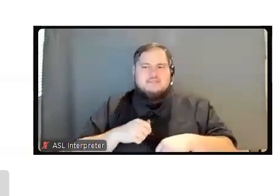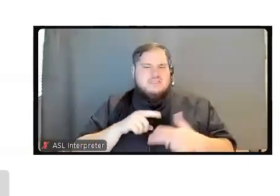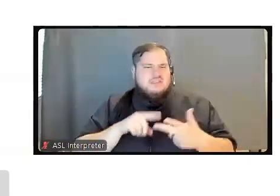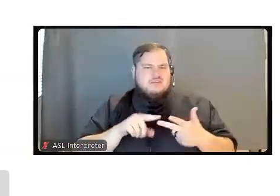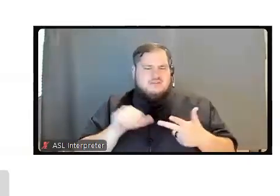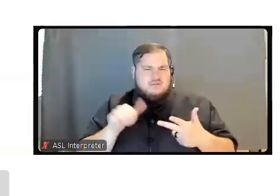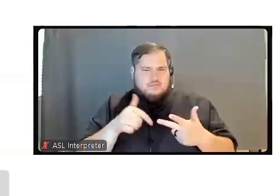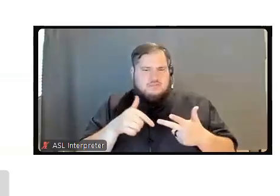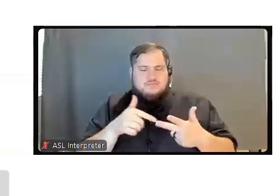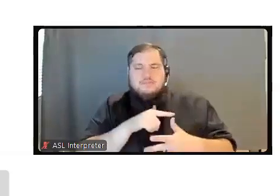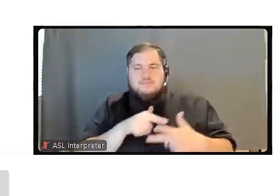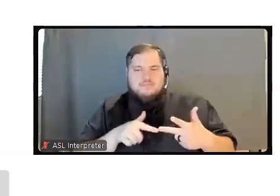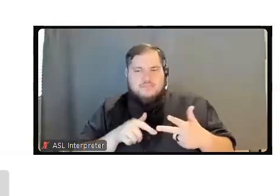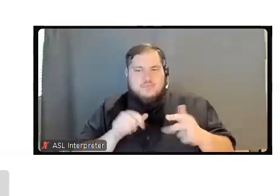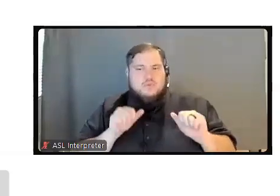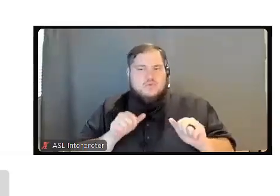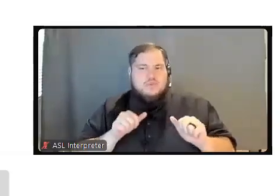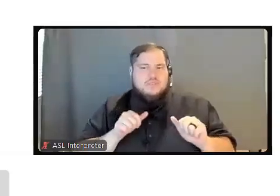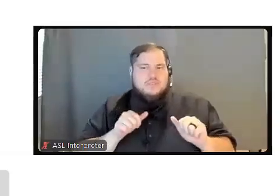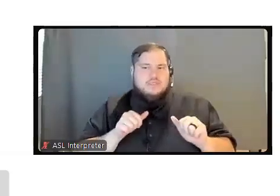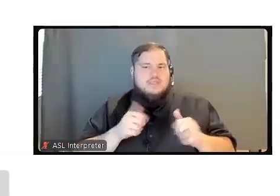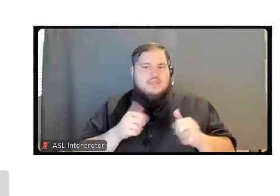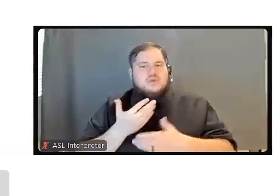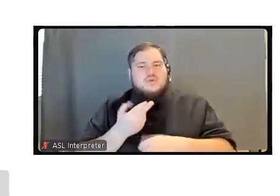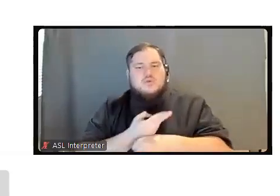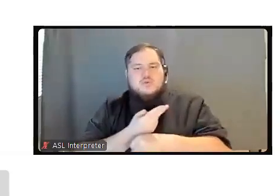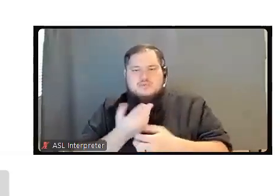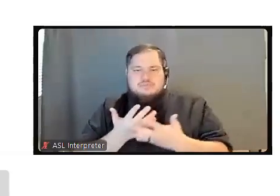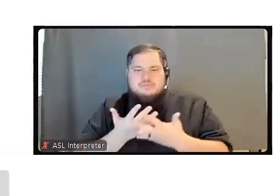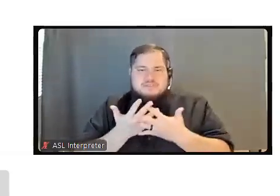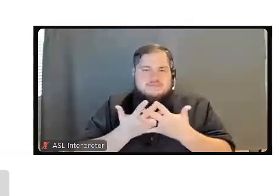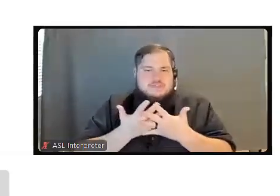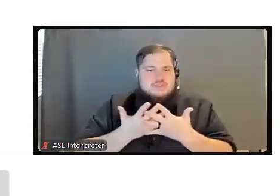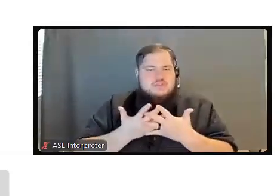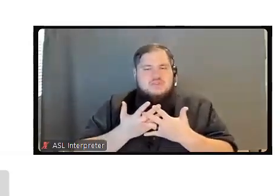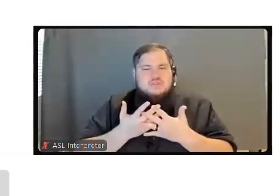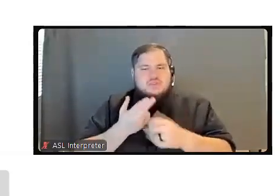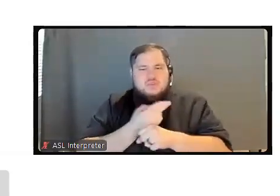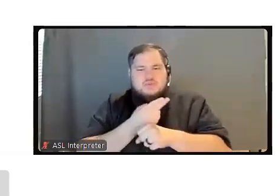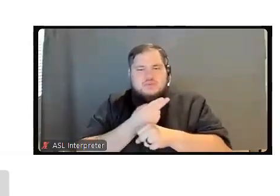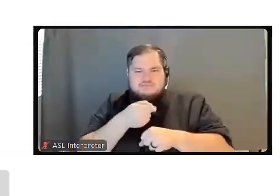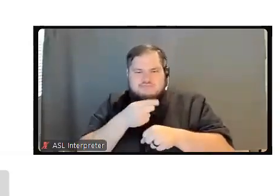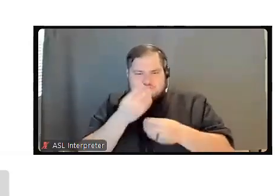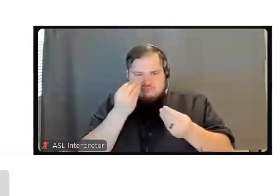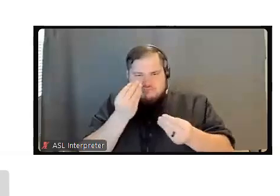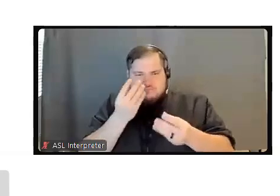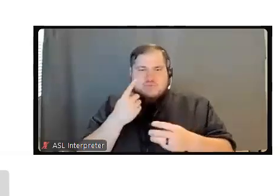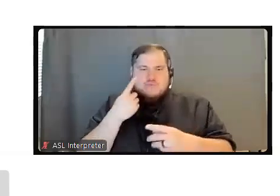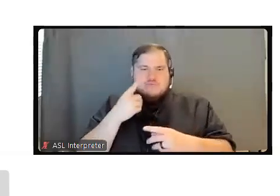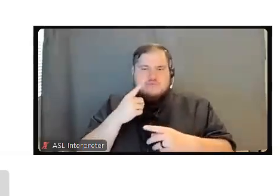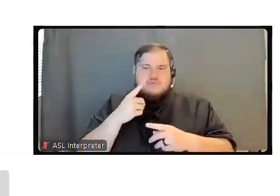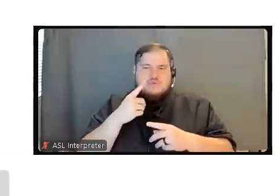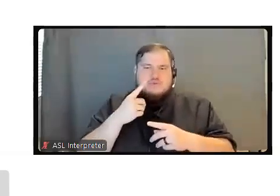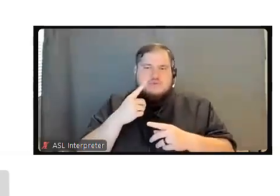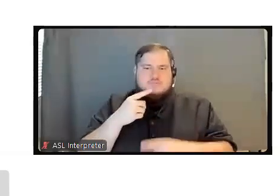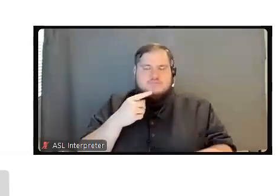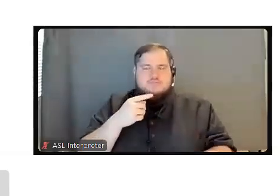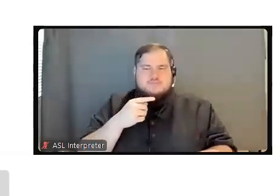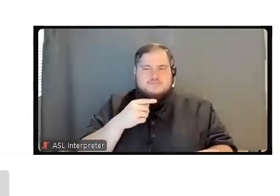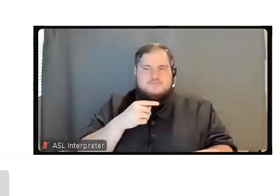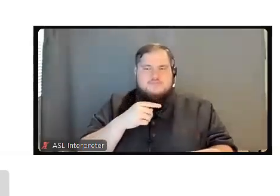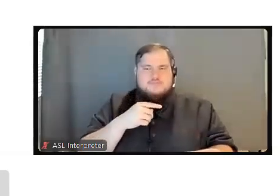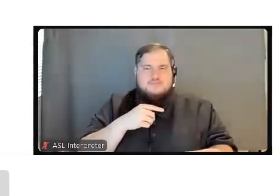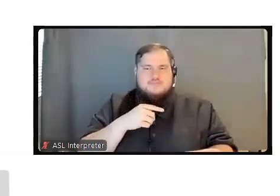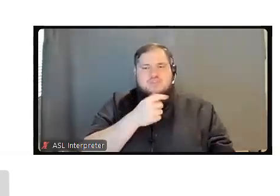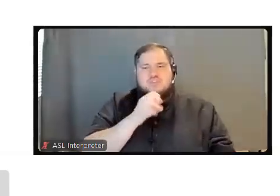to look using filters at some of this data through the lens of demographic, geographic